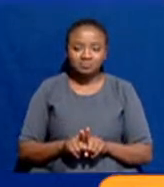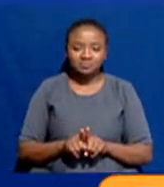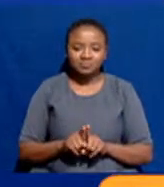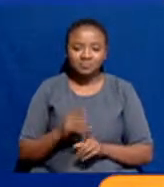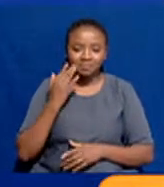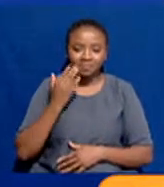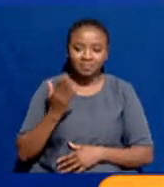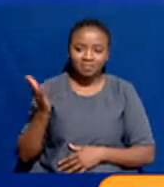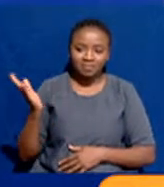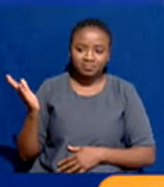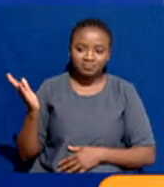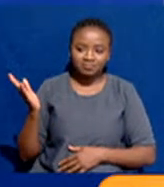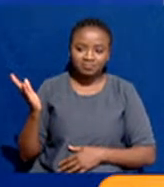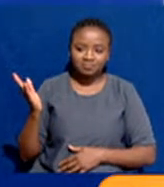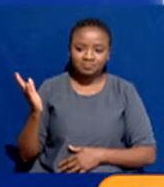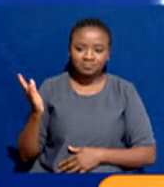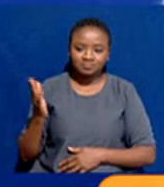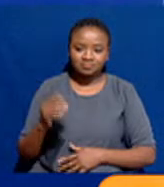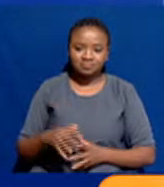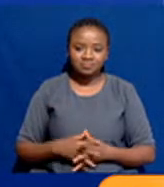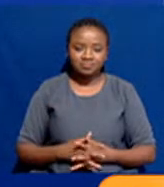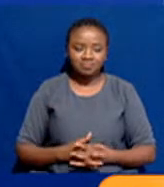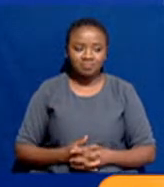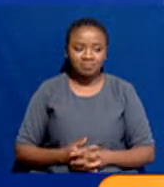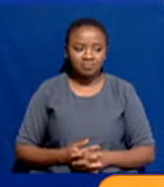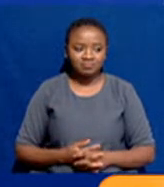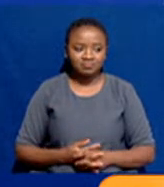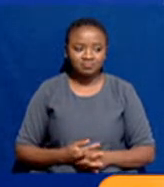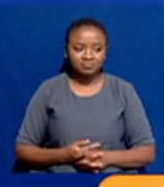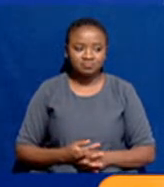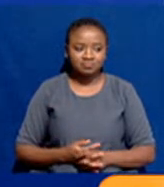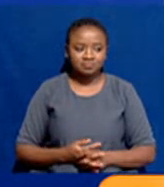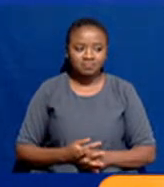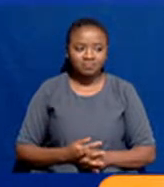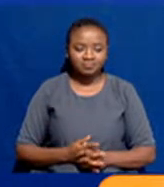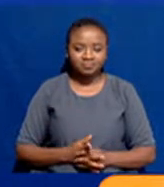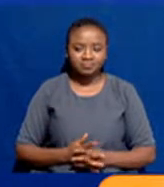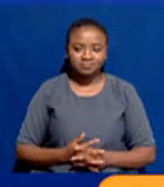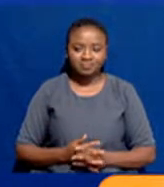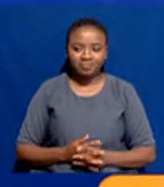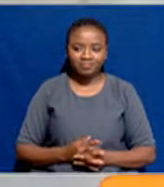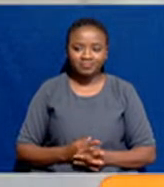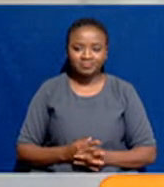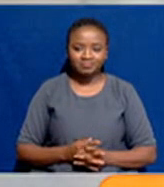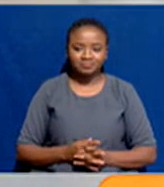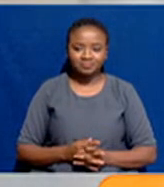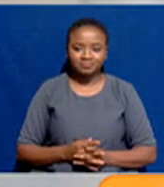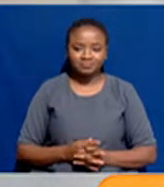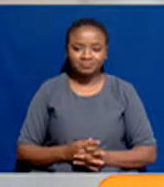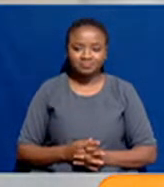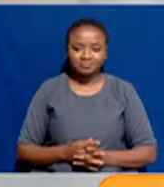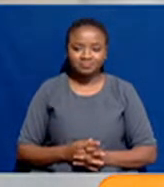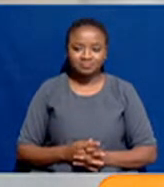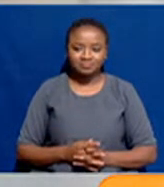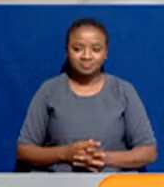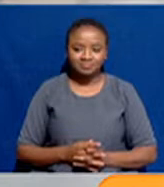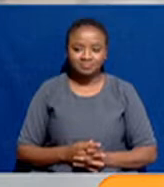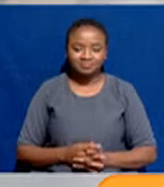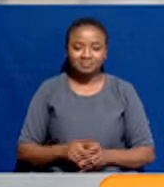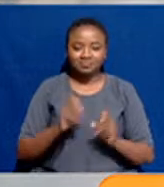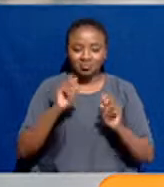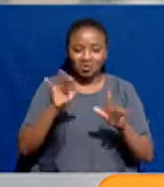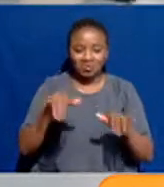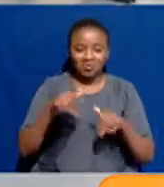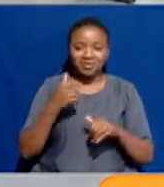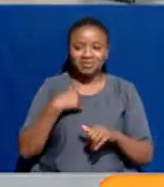a voice to the voiceless too. Nipe rada manze. Kisumu. I'm going to start a masterclass